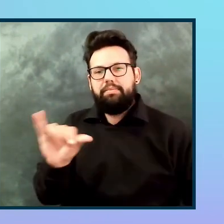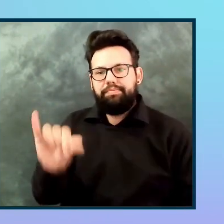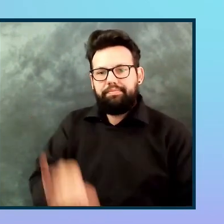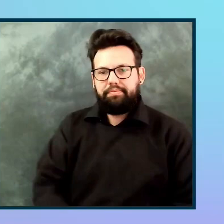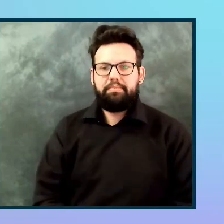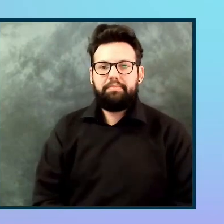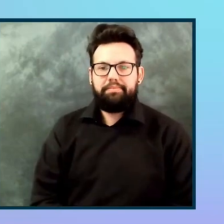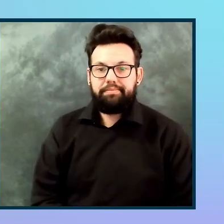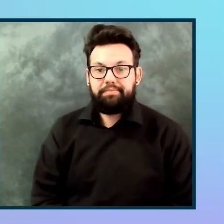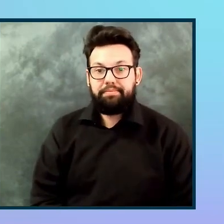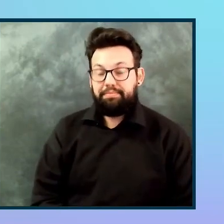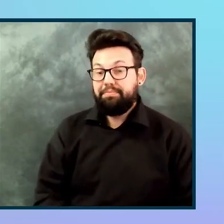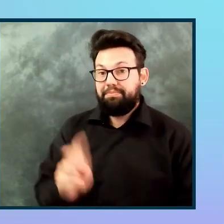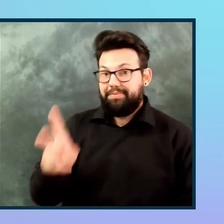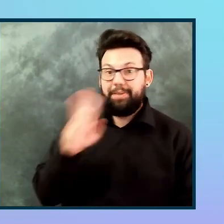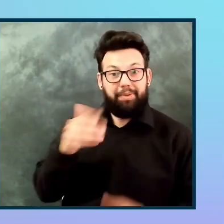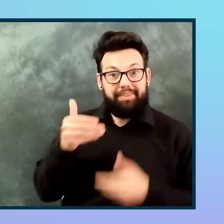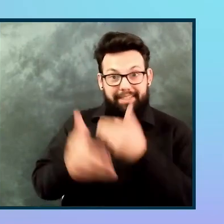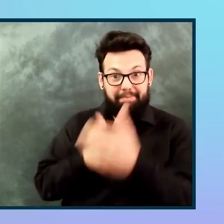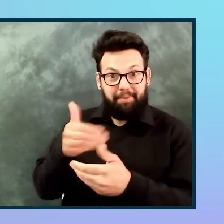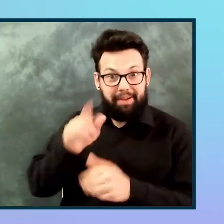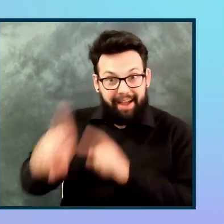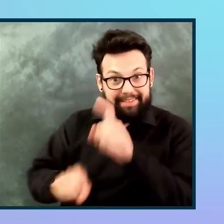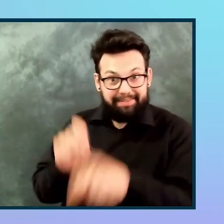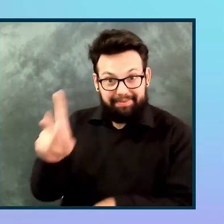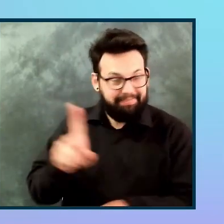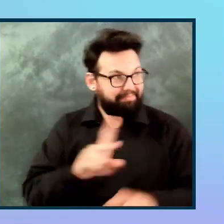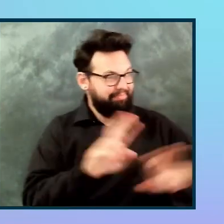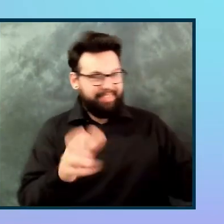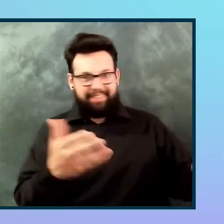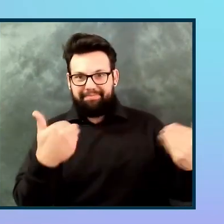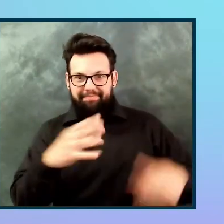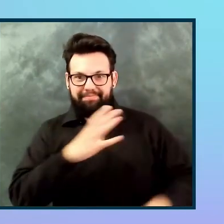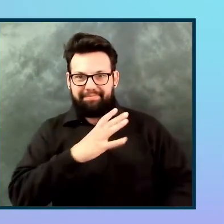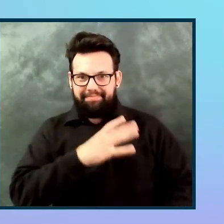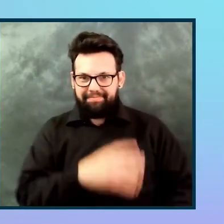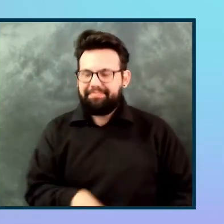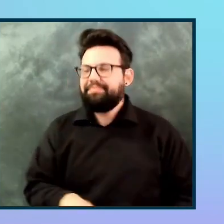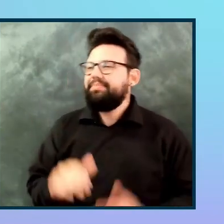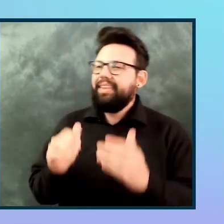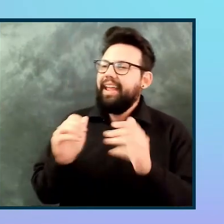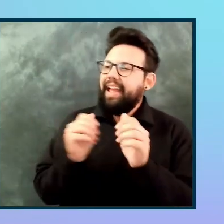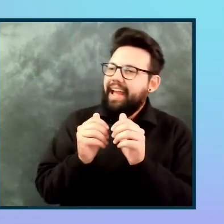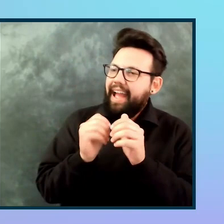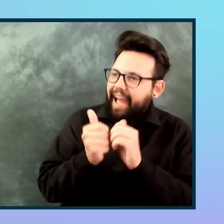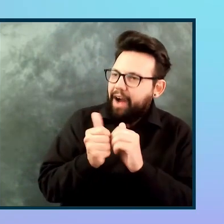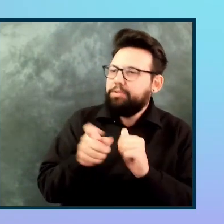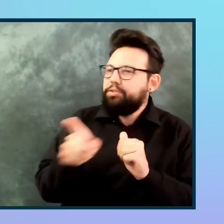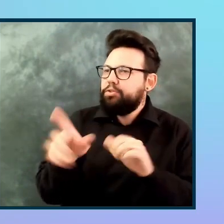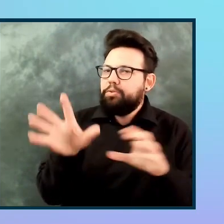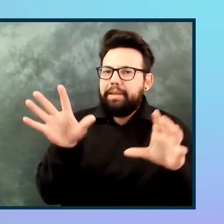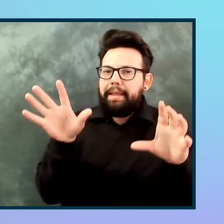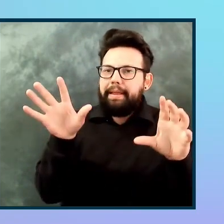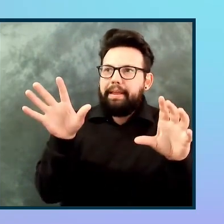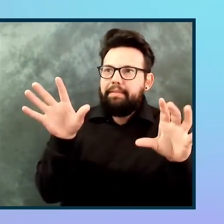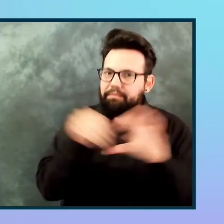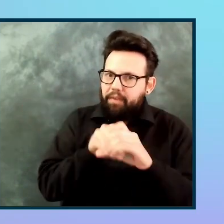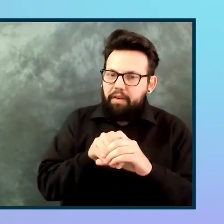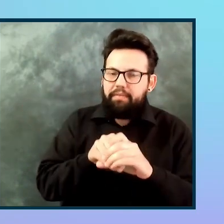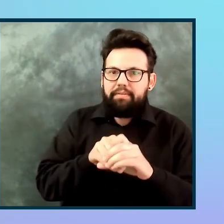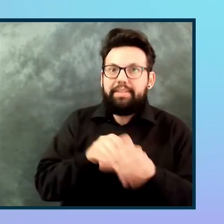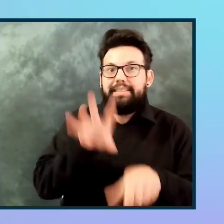guys. Okay, I'm just going to keep rolling, Enid. So, Sure. how do you implement these pillars successfully when